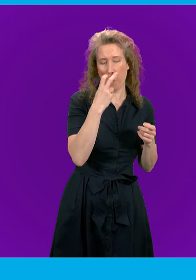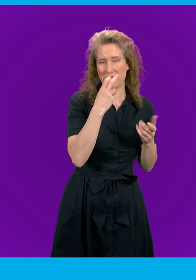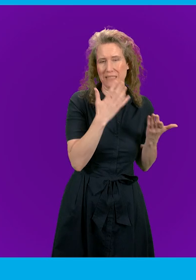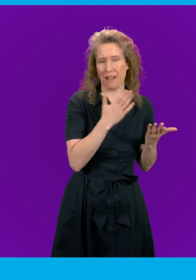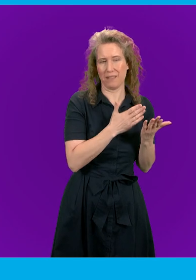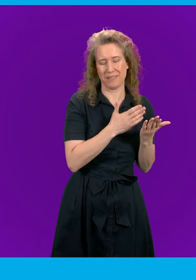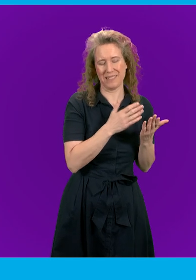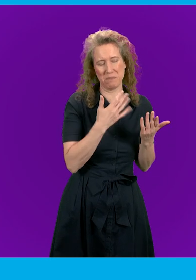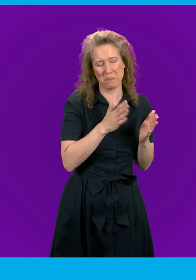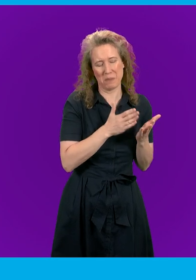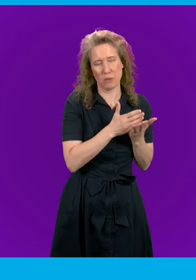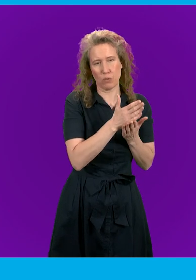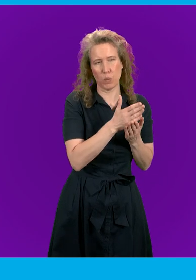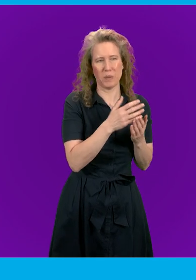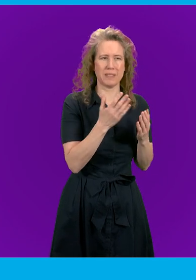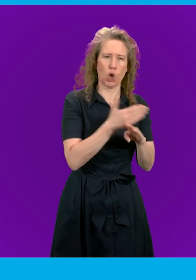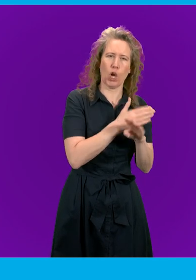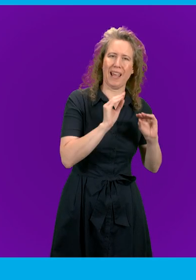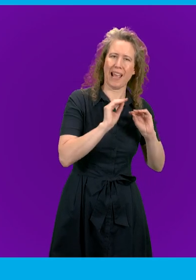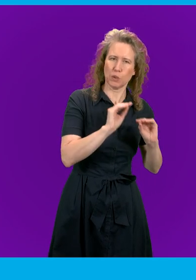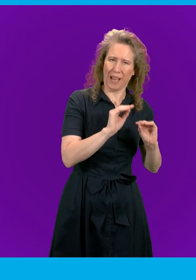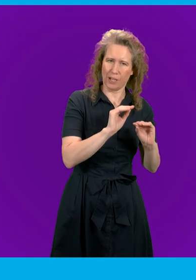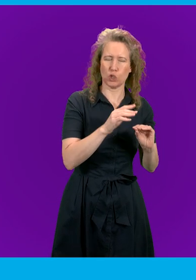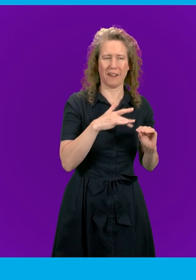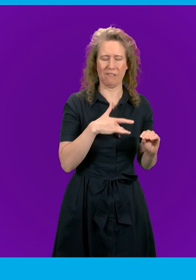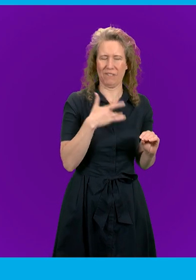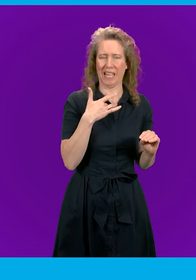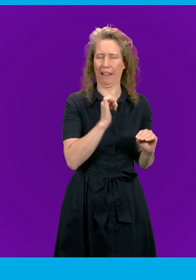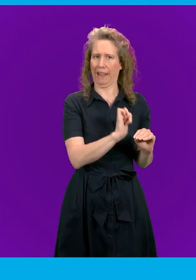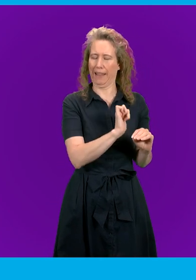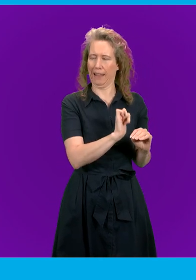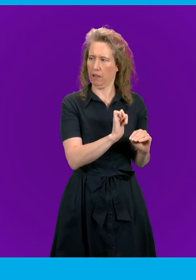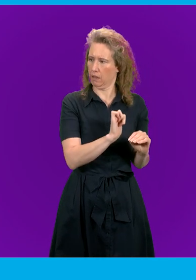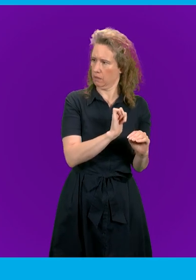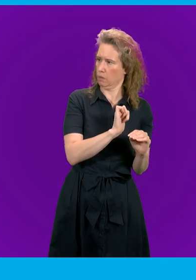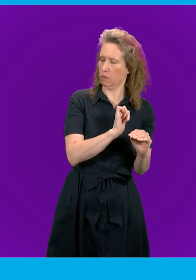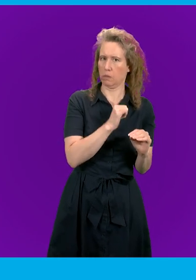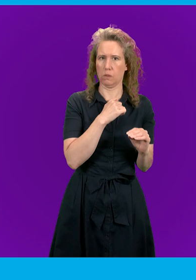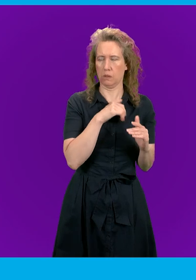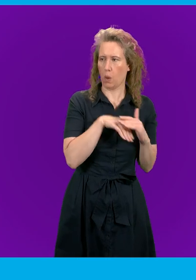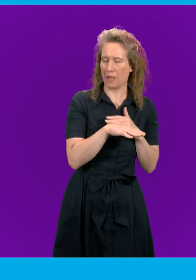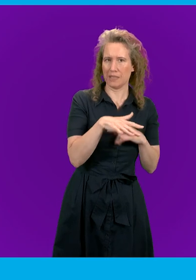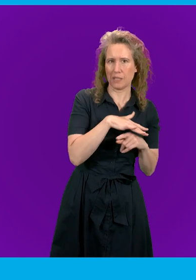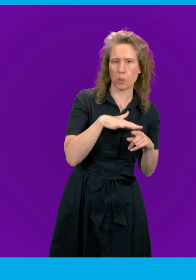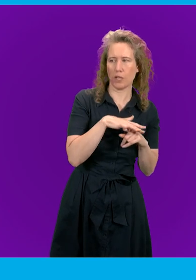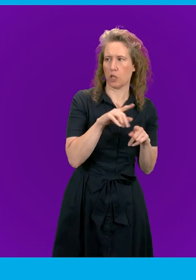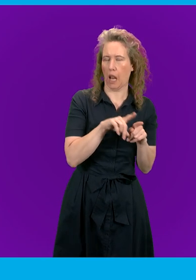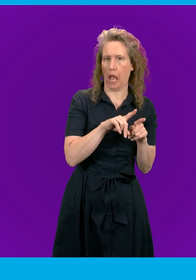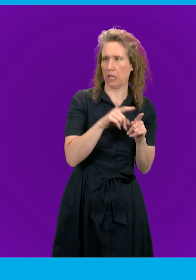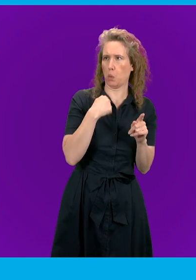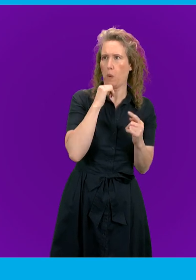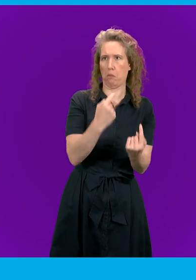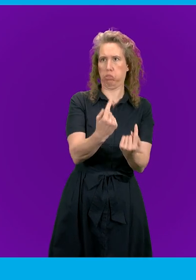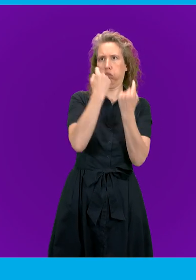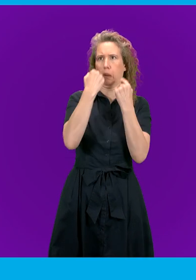going through some of this early education and feeling a sense of going into these situations as if he's going to be the